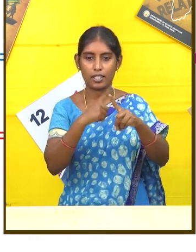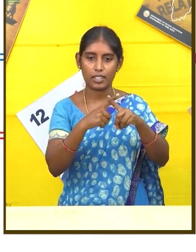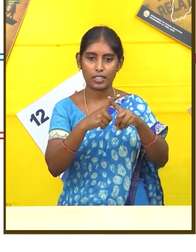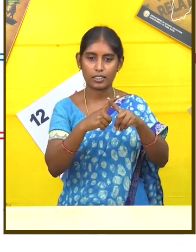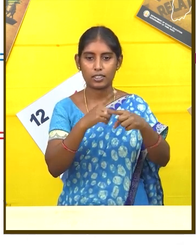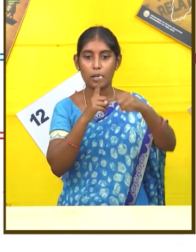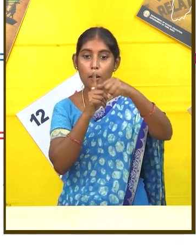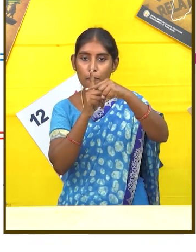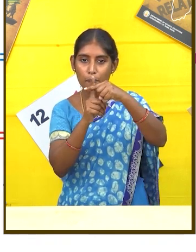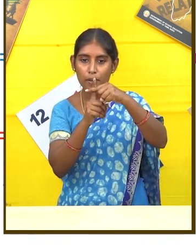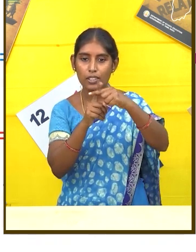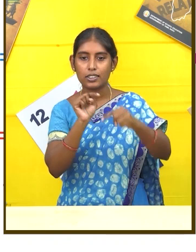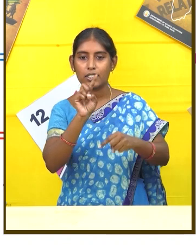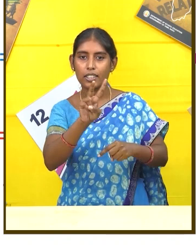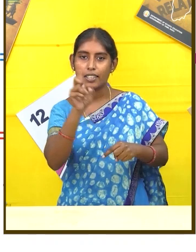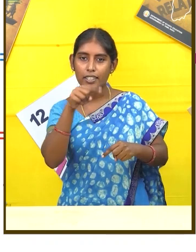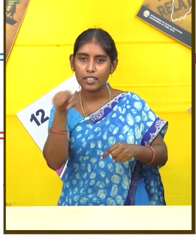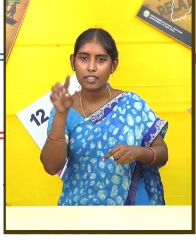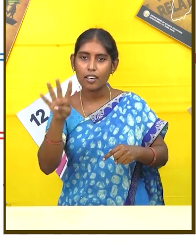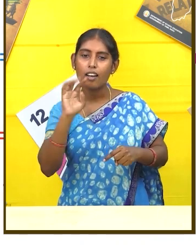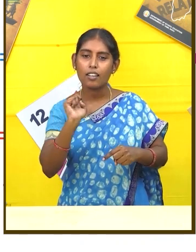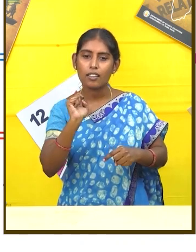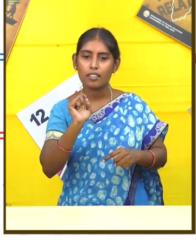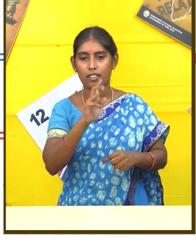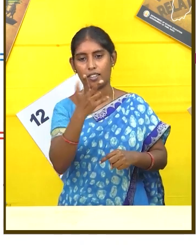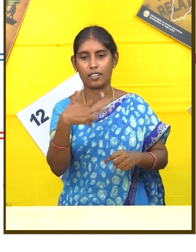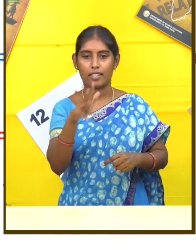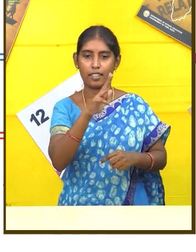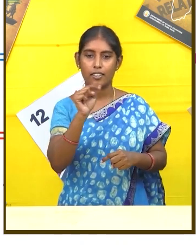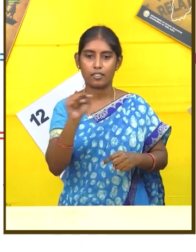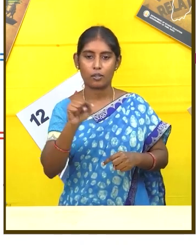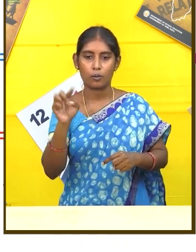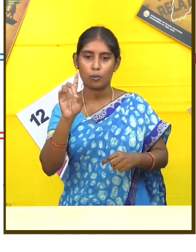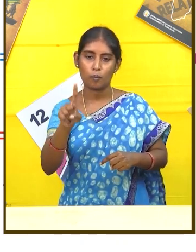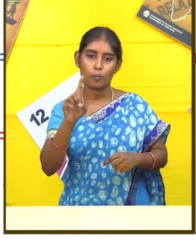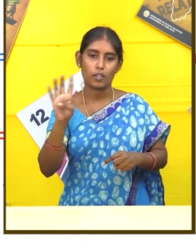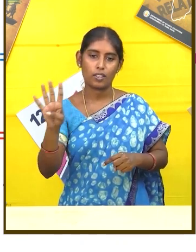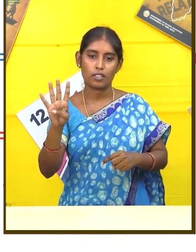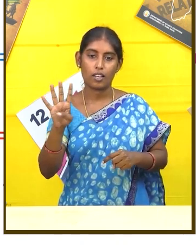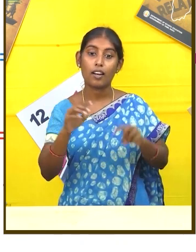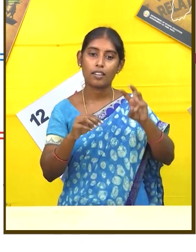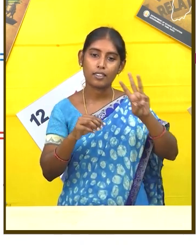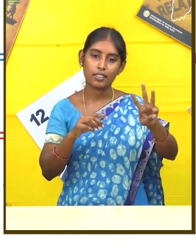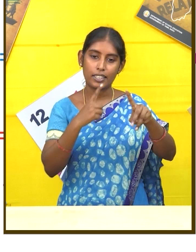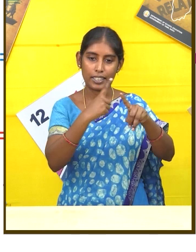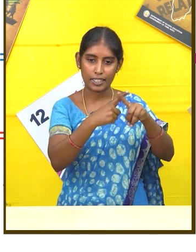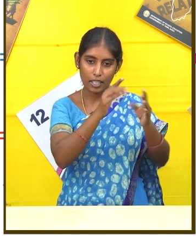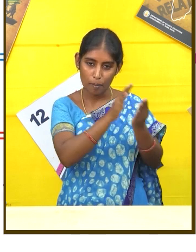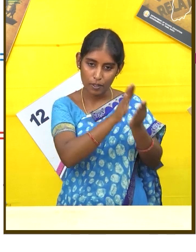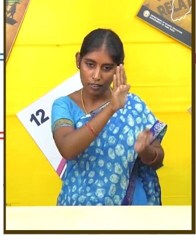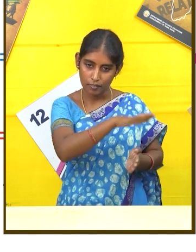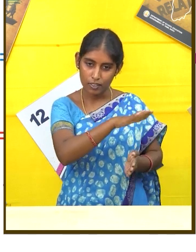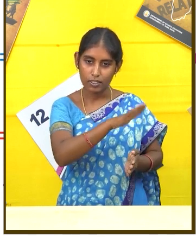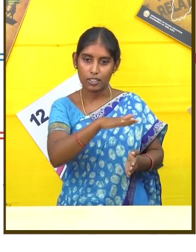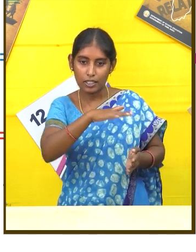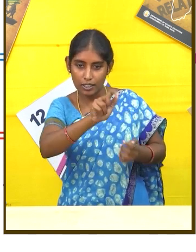we have to do? 2 and 4 only the numbers, so that we can multiply. So what happened? 3x plus